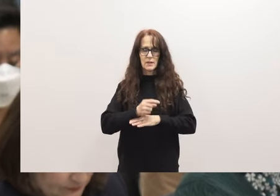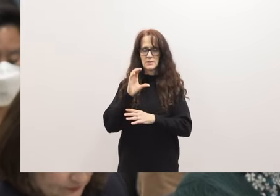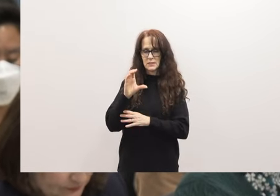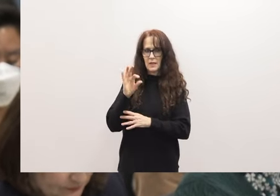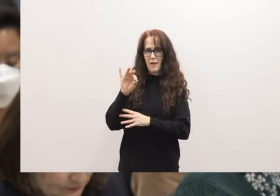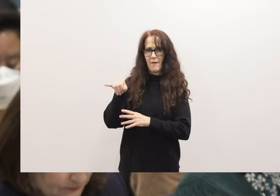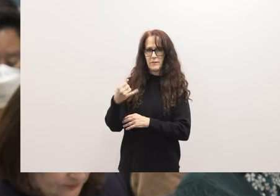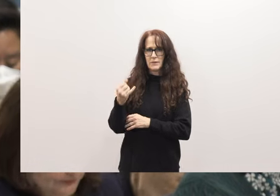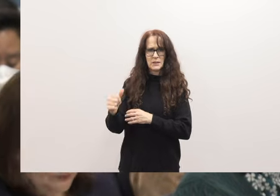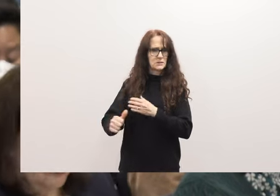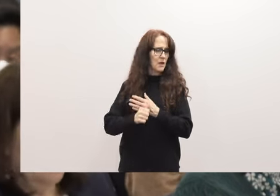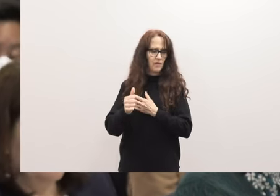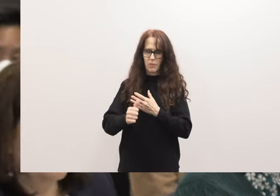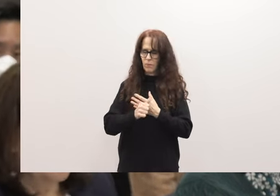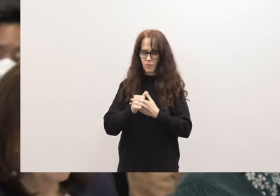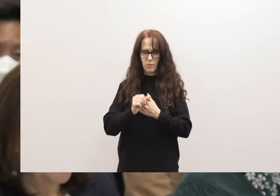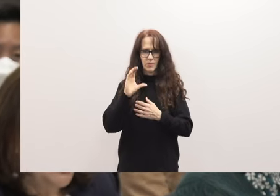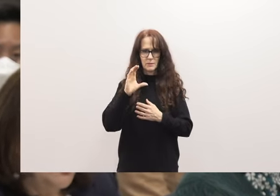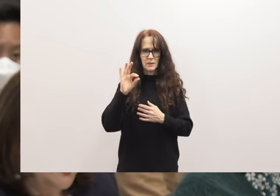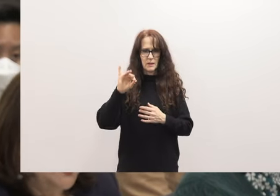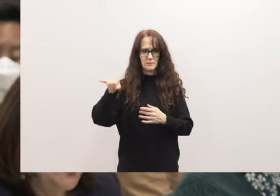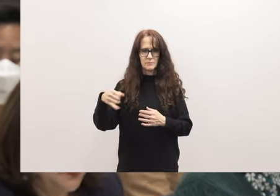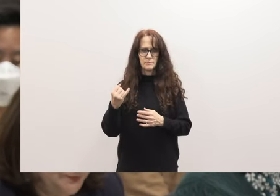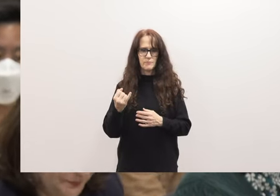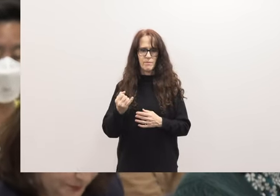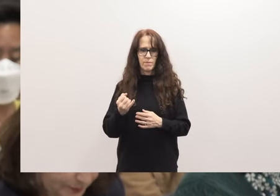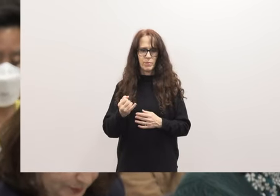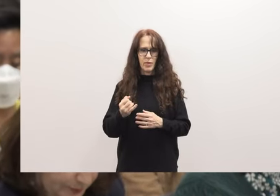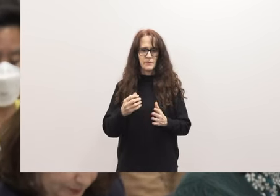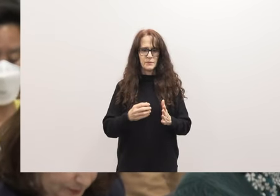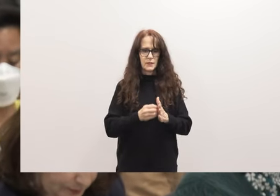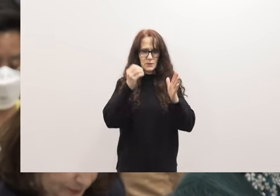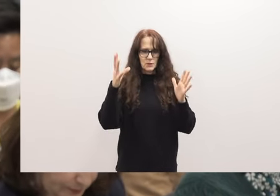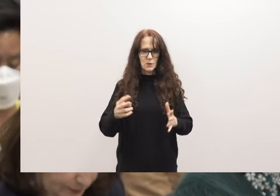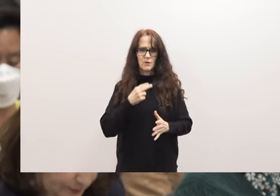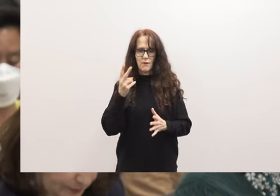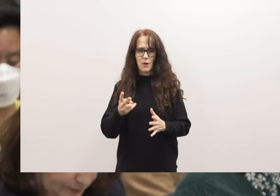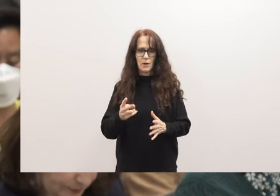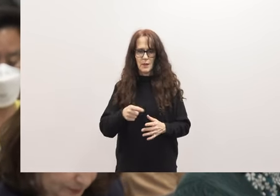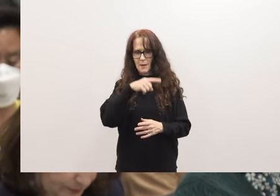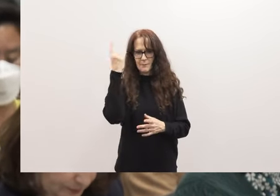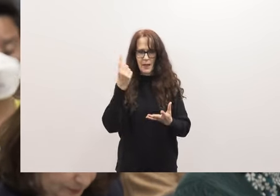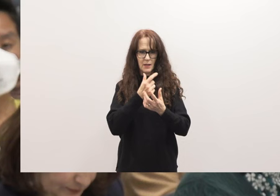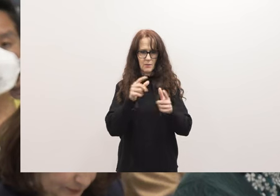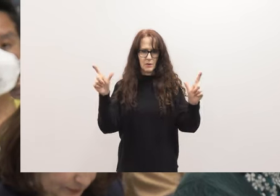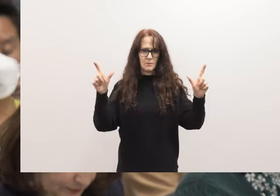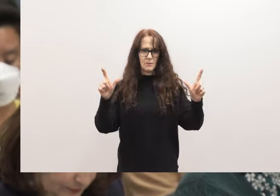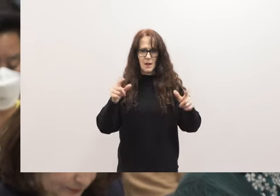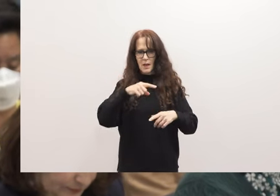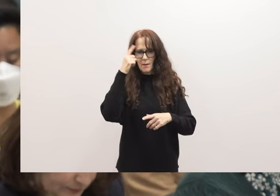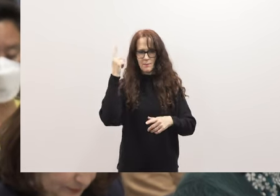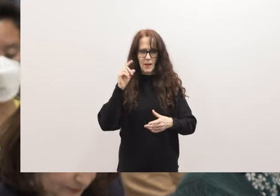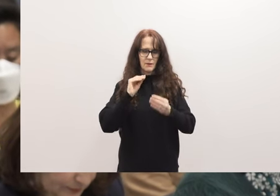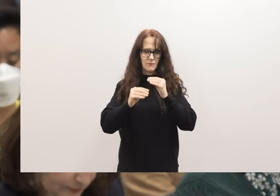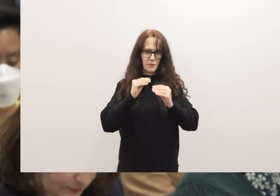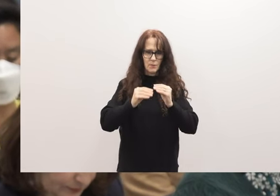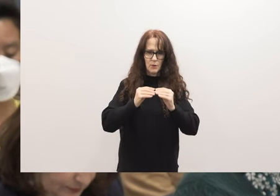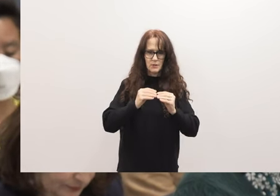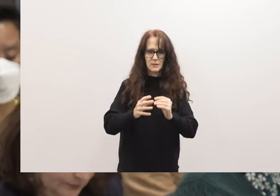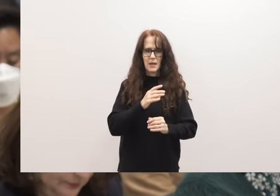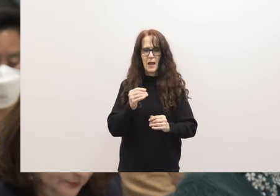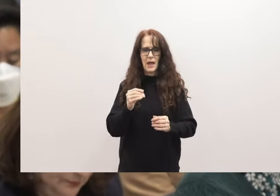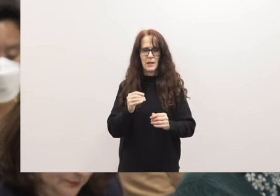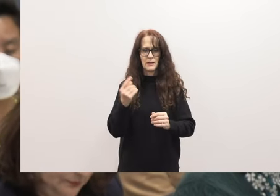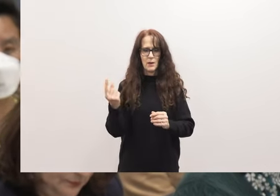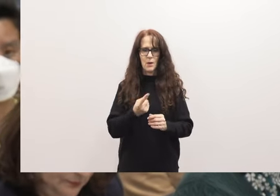is not a threat. CFJ stands for Student Voice, Black Liberation, Black Reparations. Not only that, but